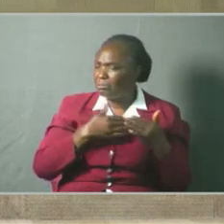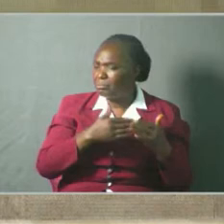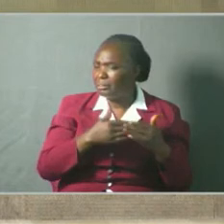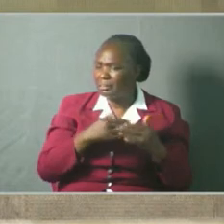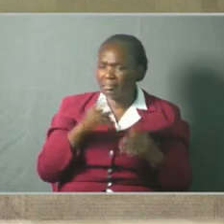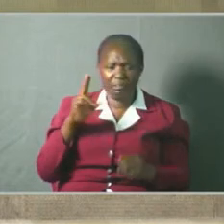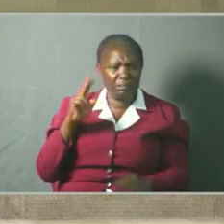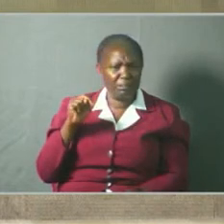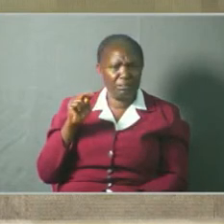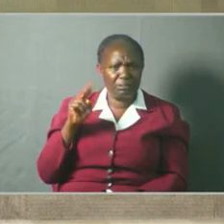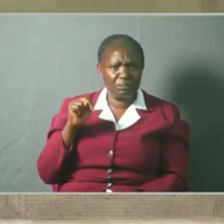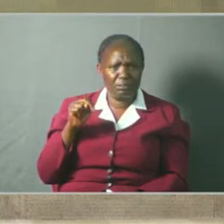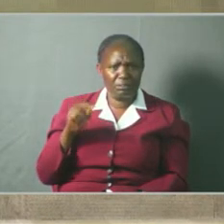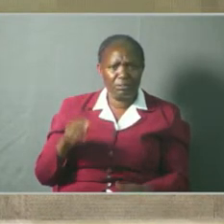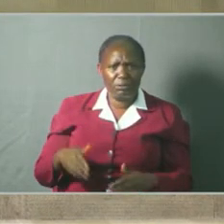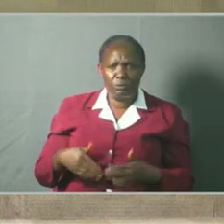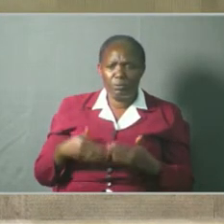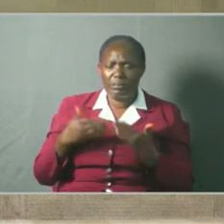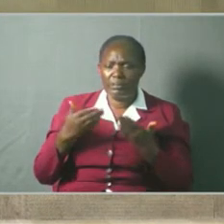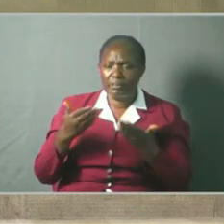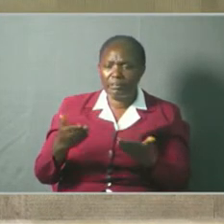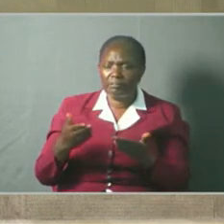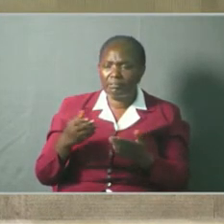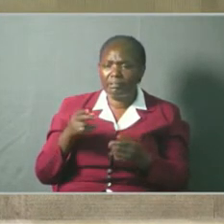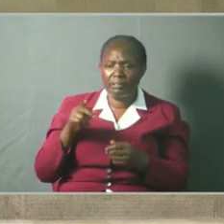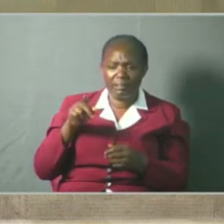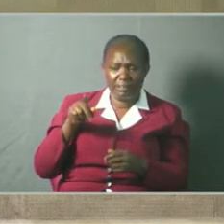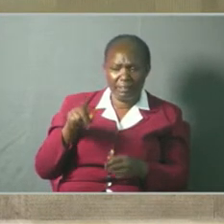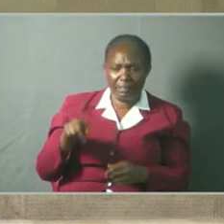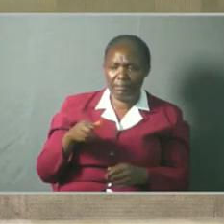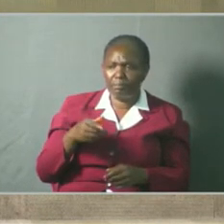was not to breathe. We gave her water.